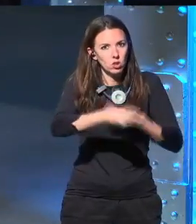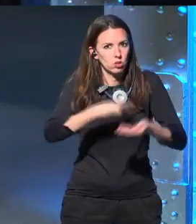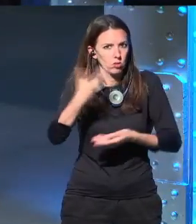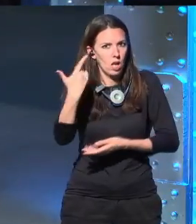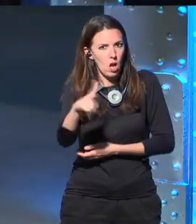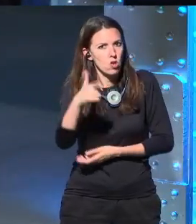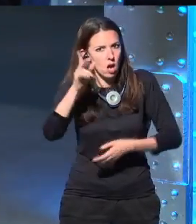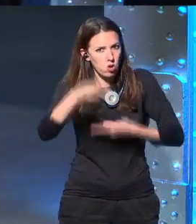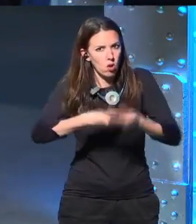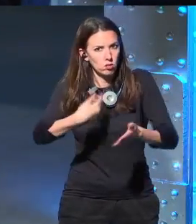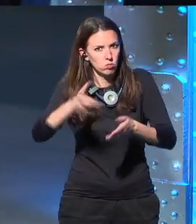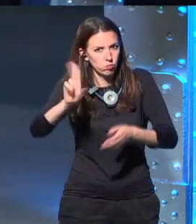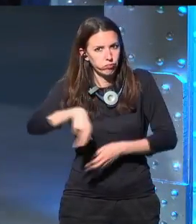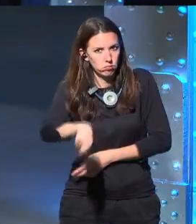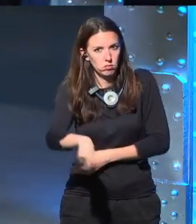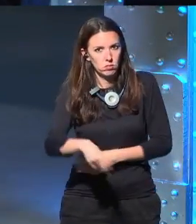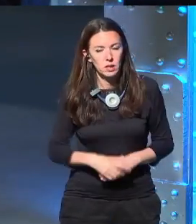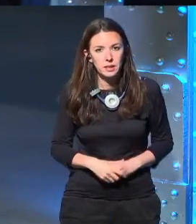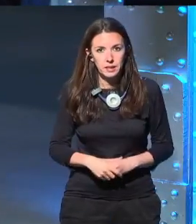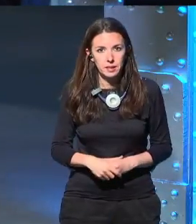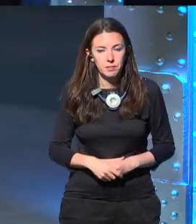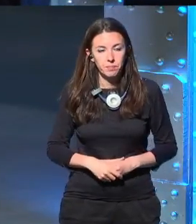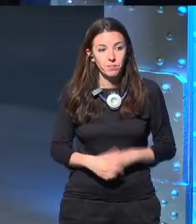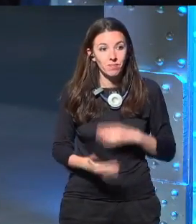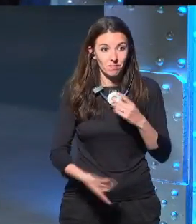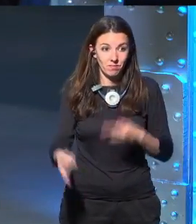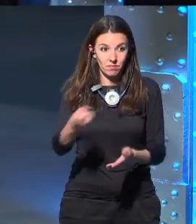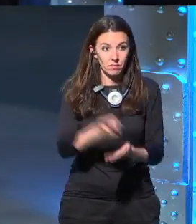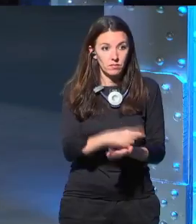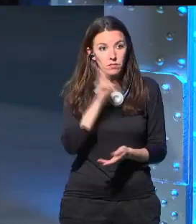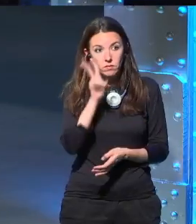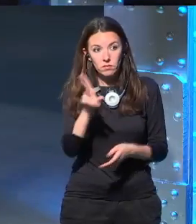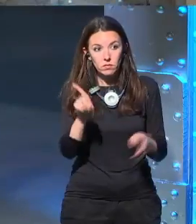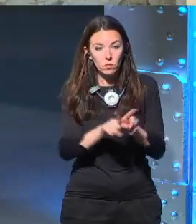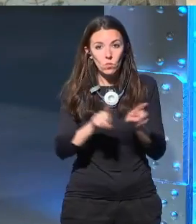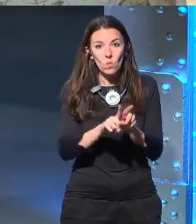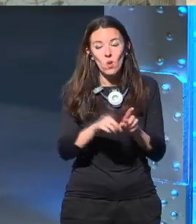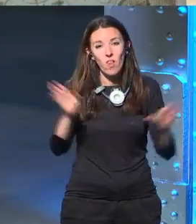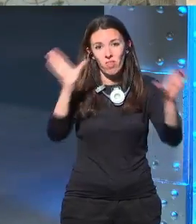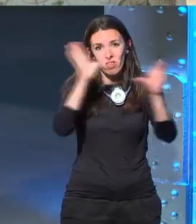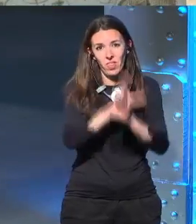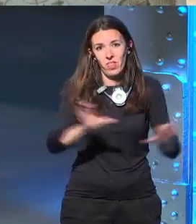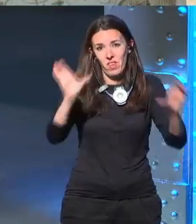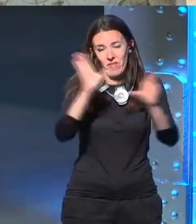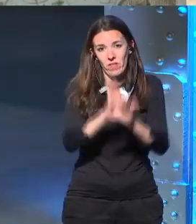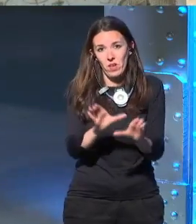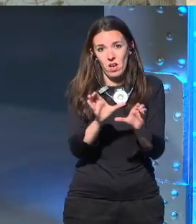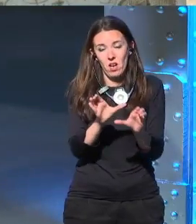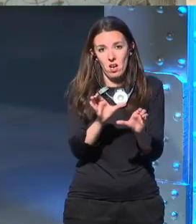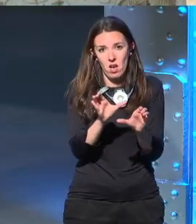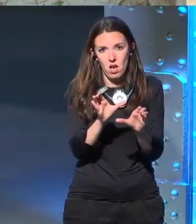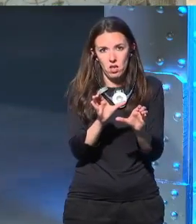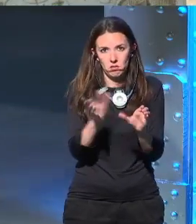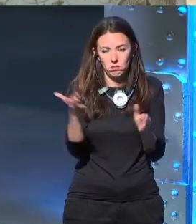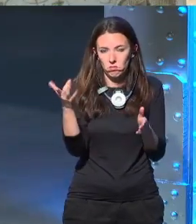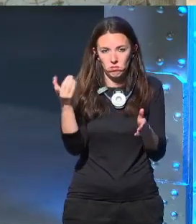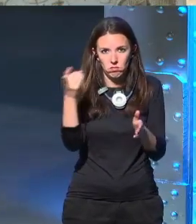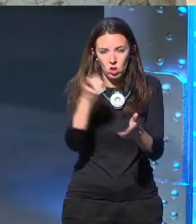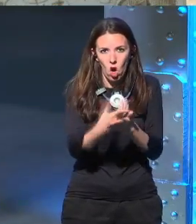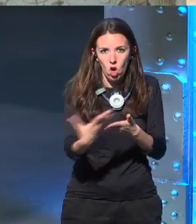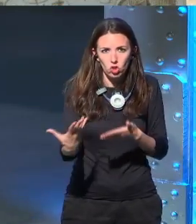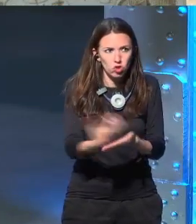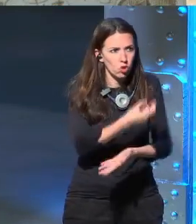Once again, we see too how the science picks up everything he does. This is his studies of the human heart, and what he